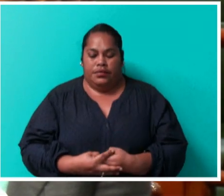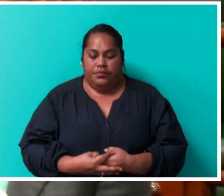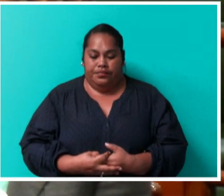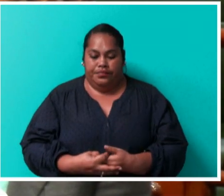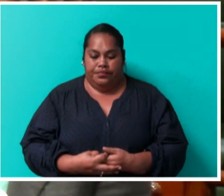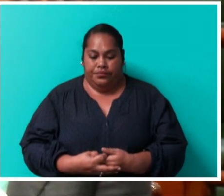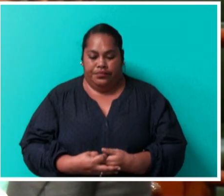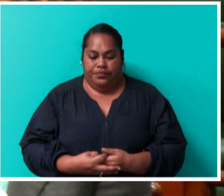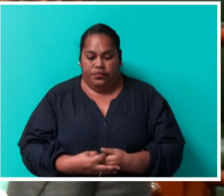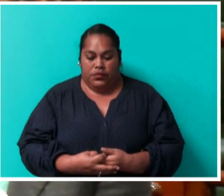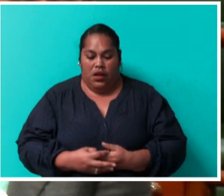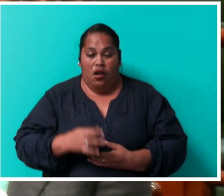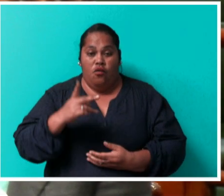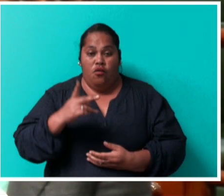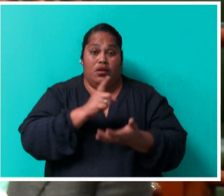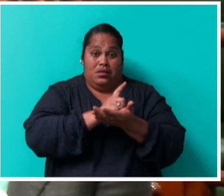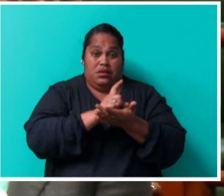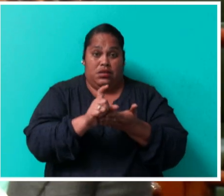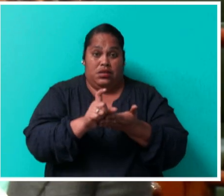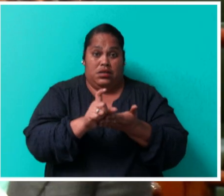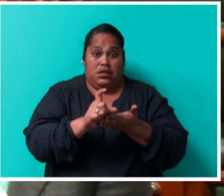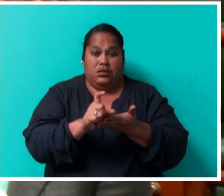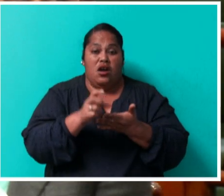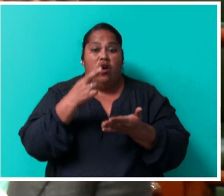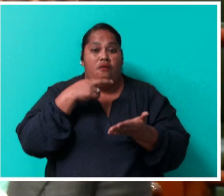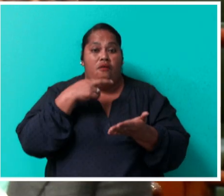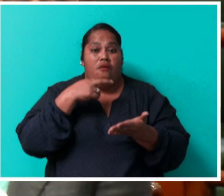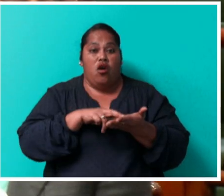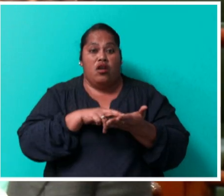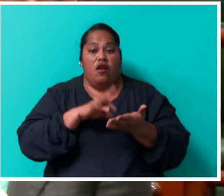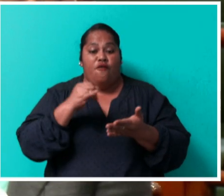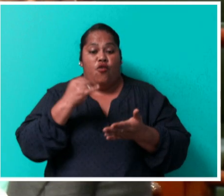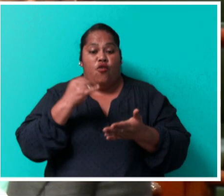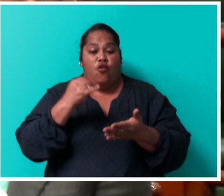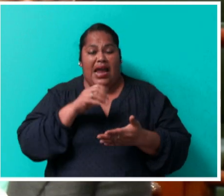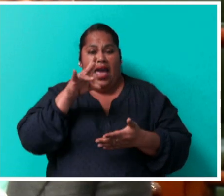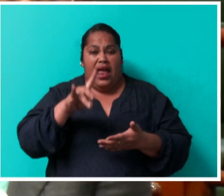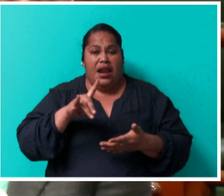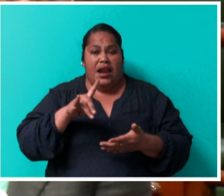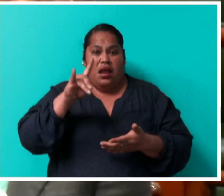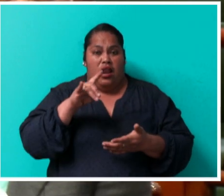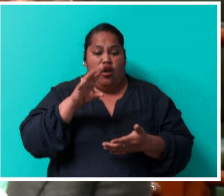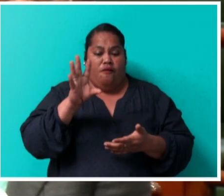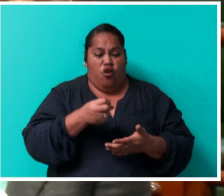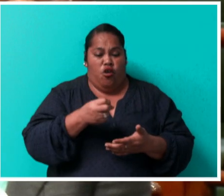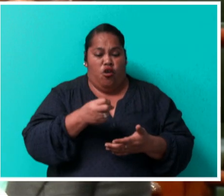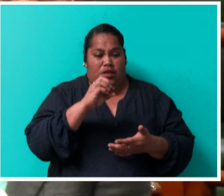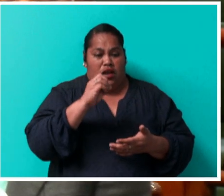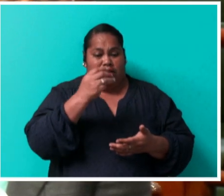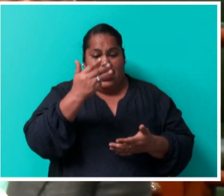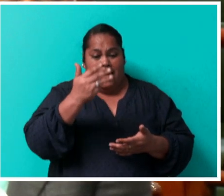Mr. Speaker, for clarity, recorded cases of injuring animals from